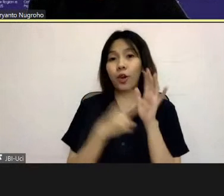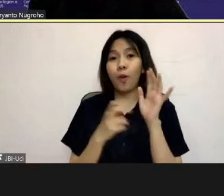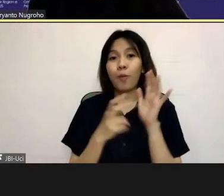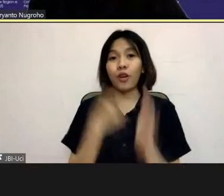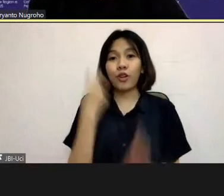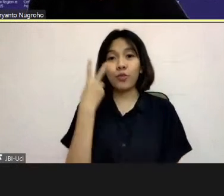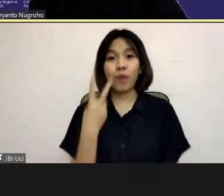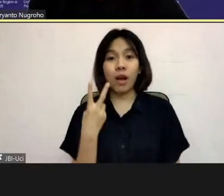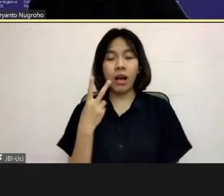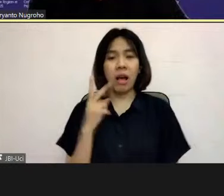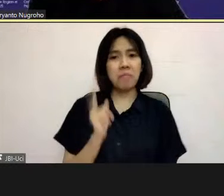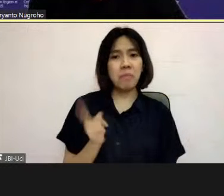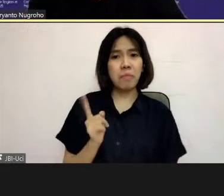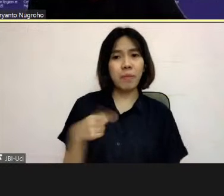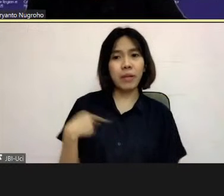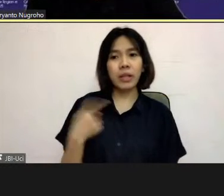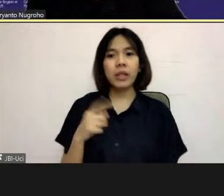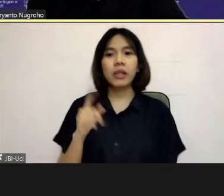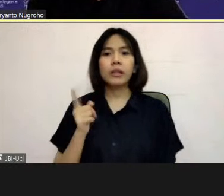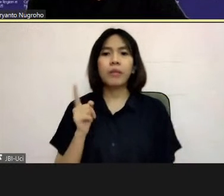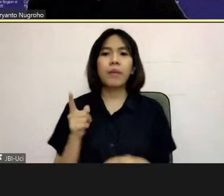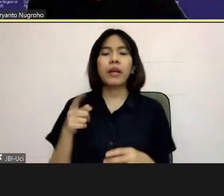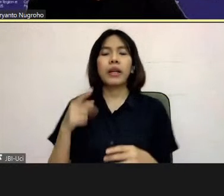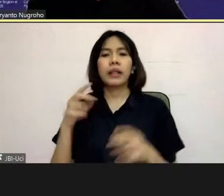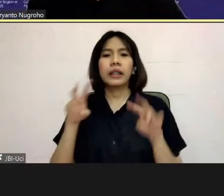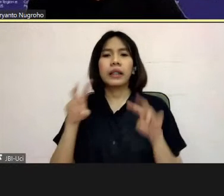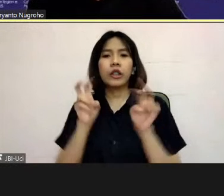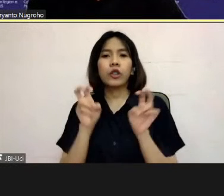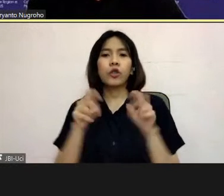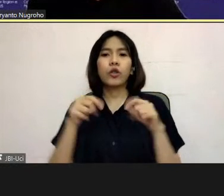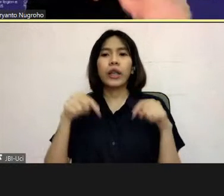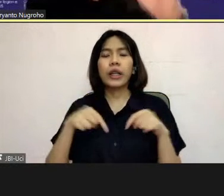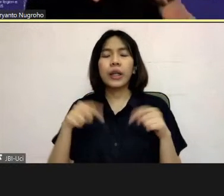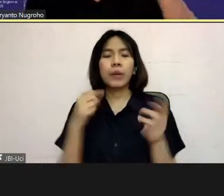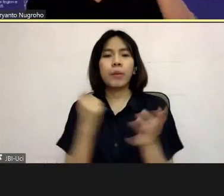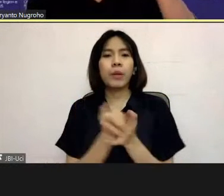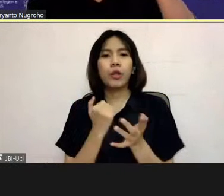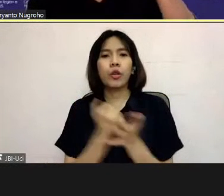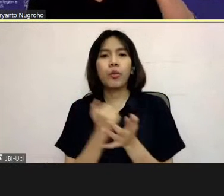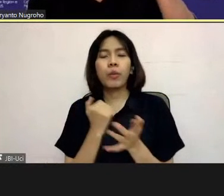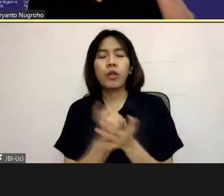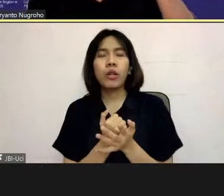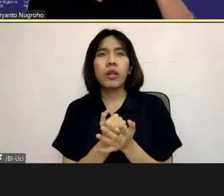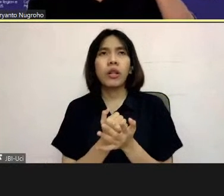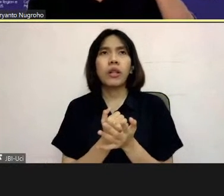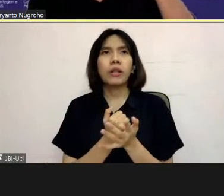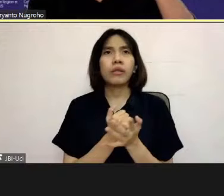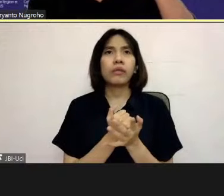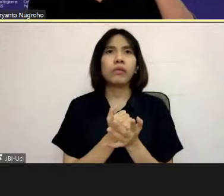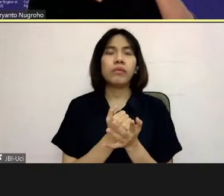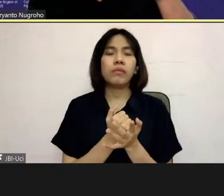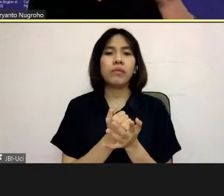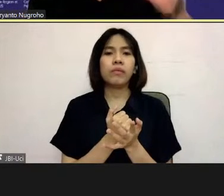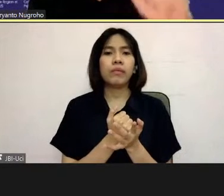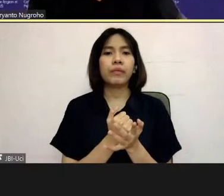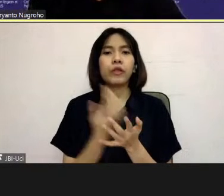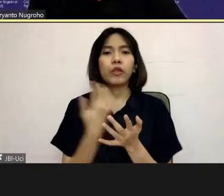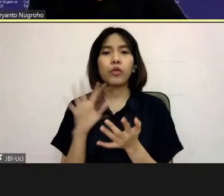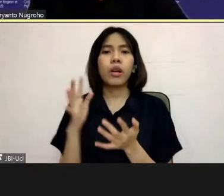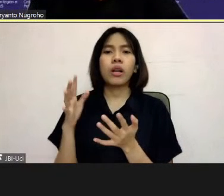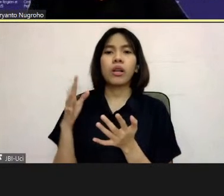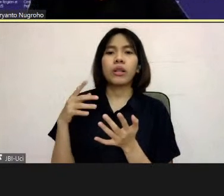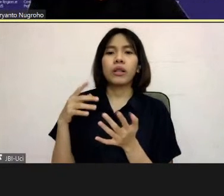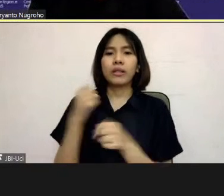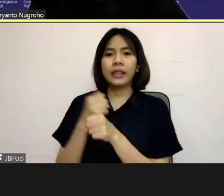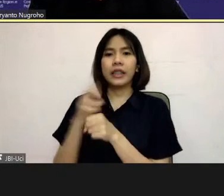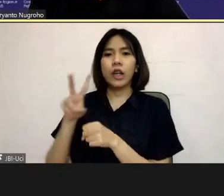issue also acknowledged by the previous C20 in Italy. So this is also an issue that